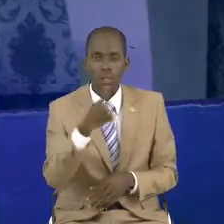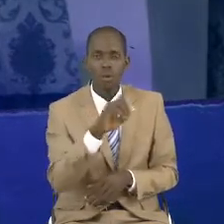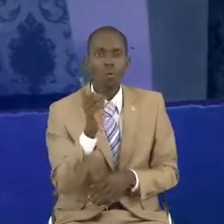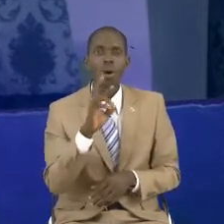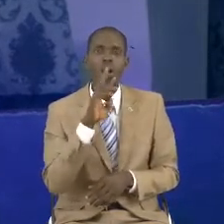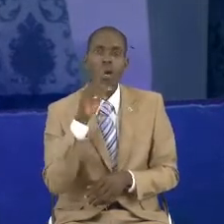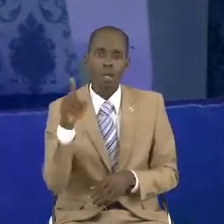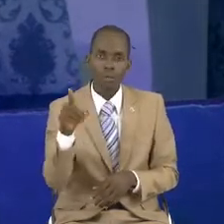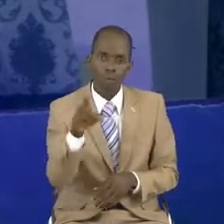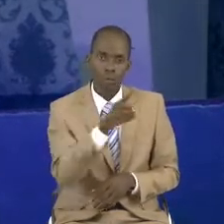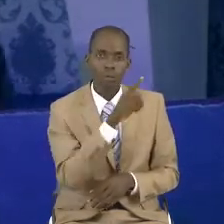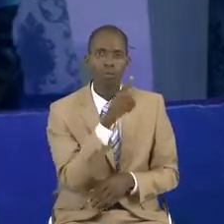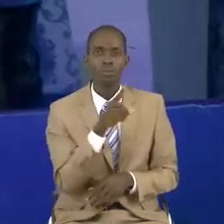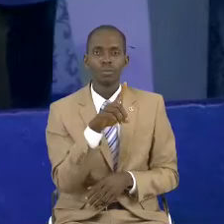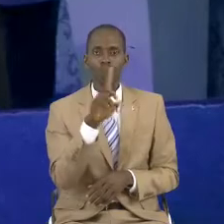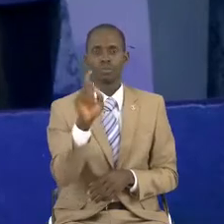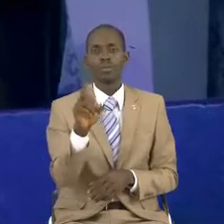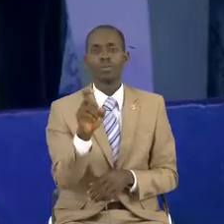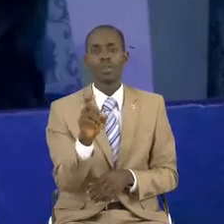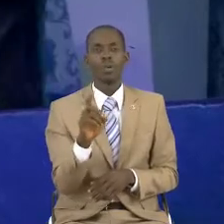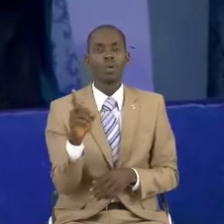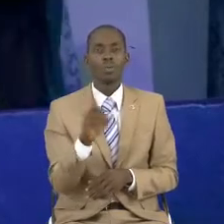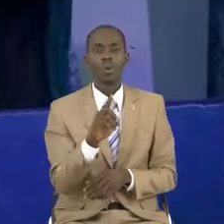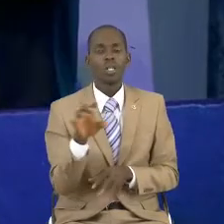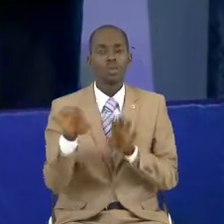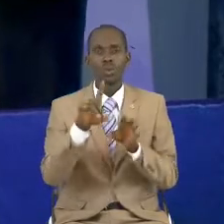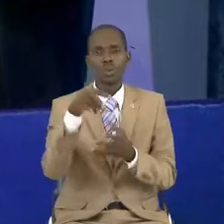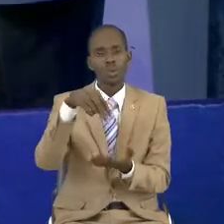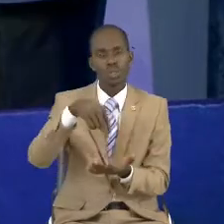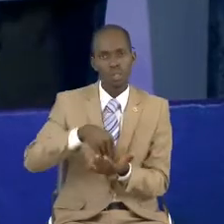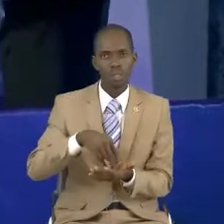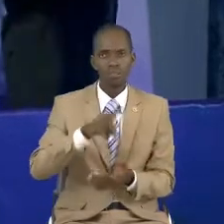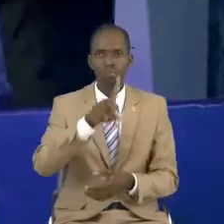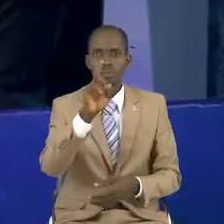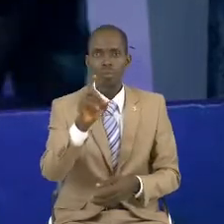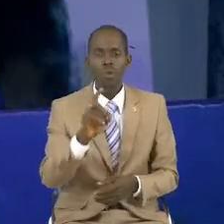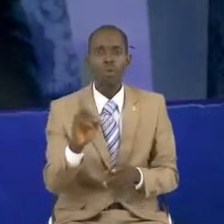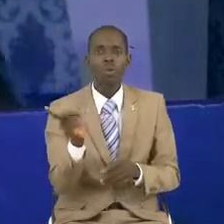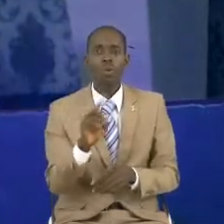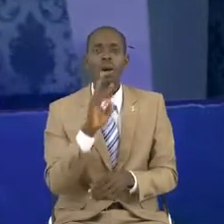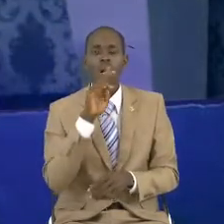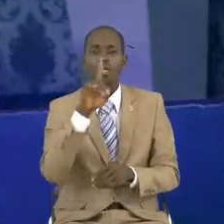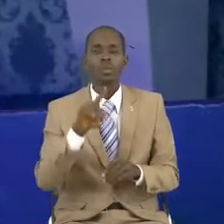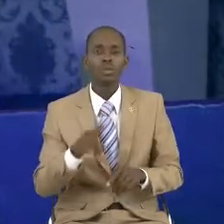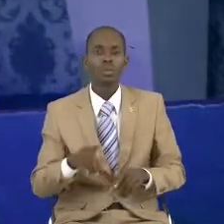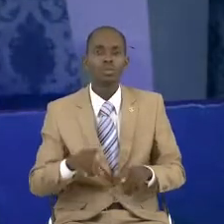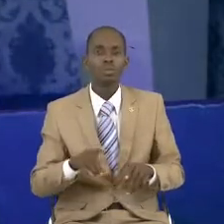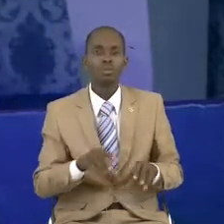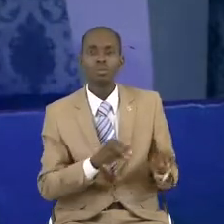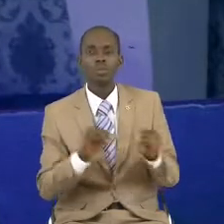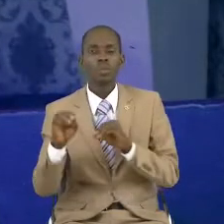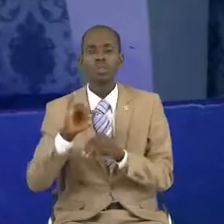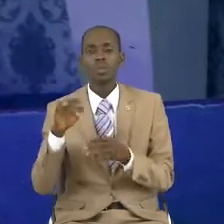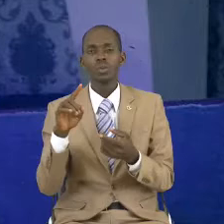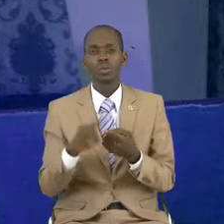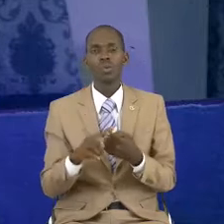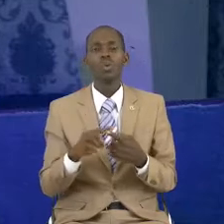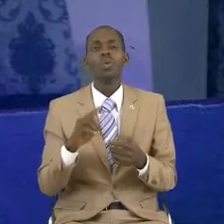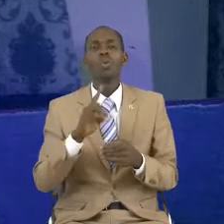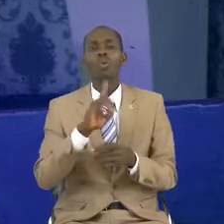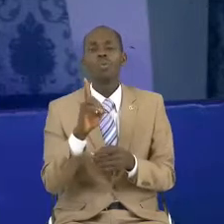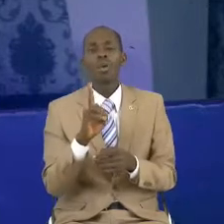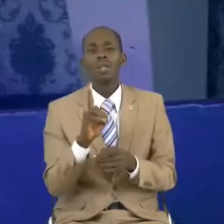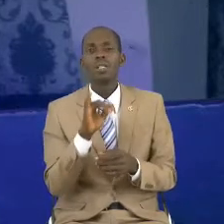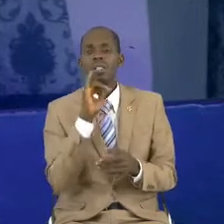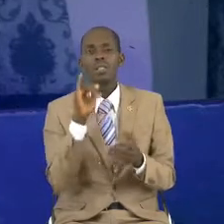where do you stand and where are you living what's that evil sinner in